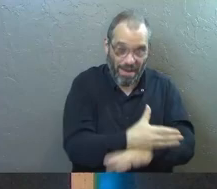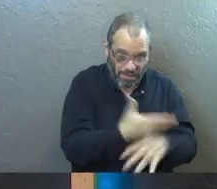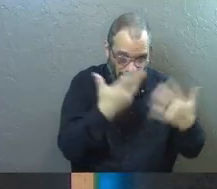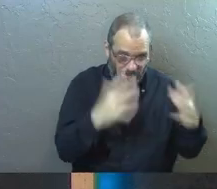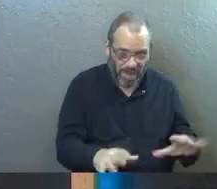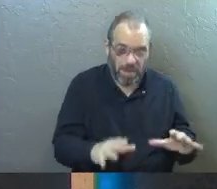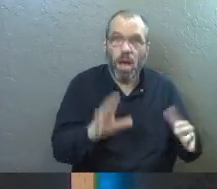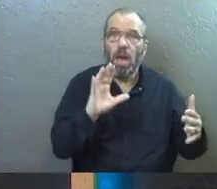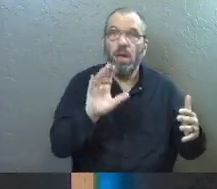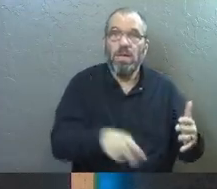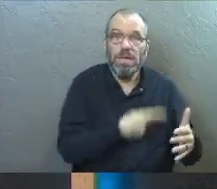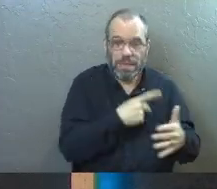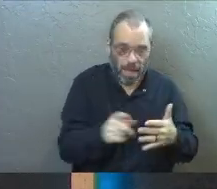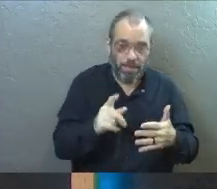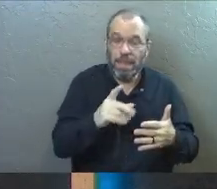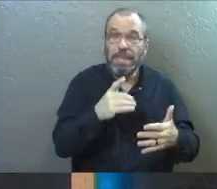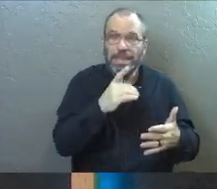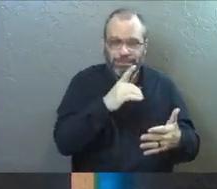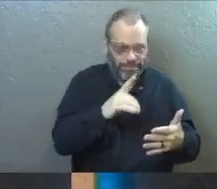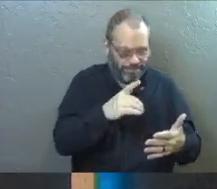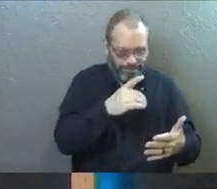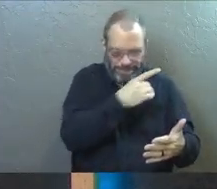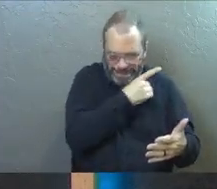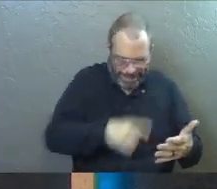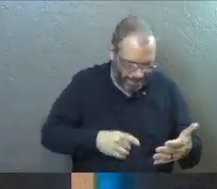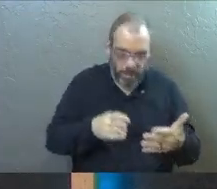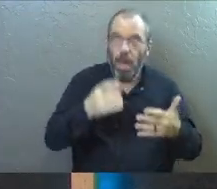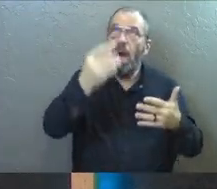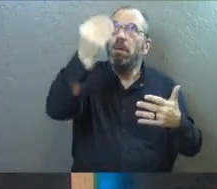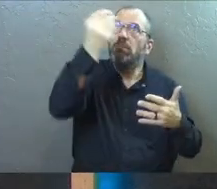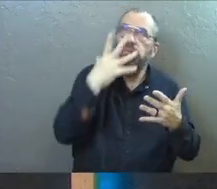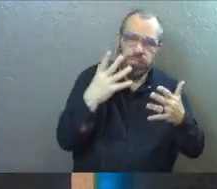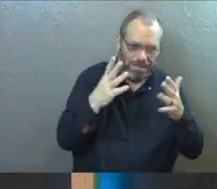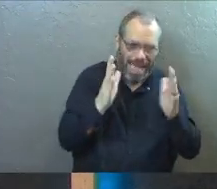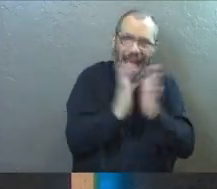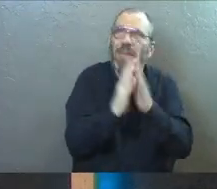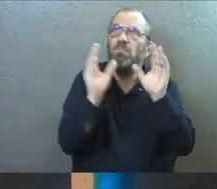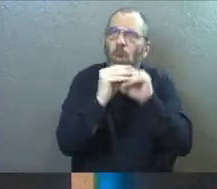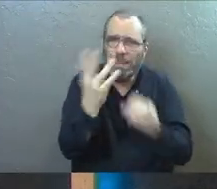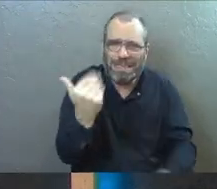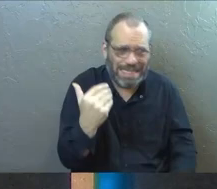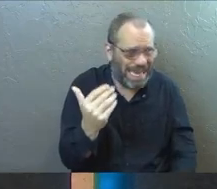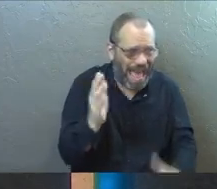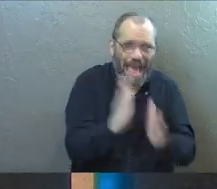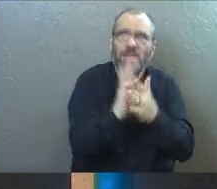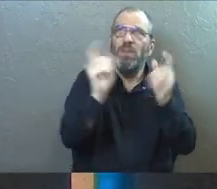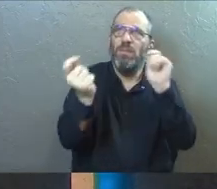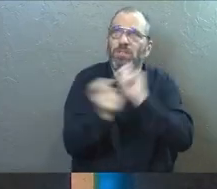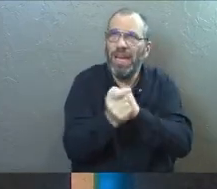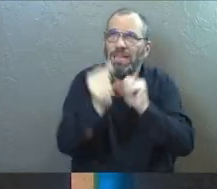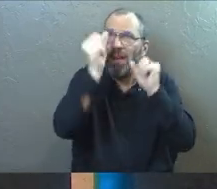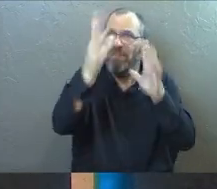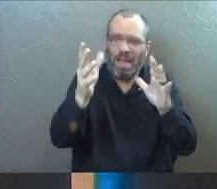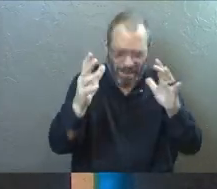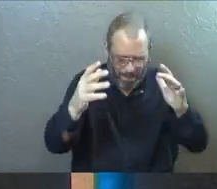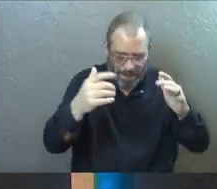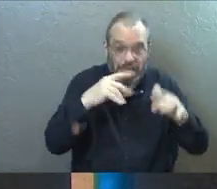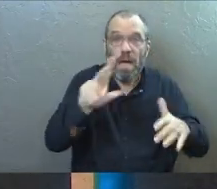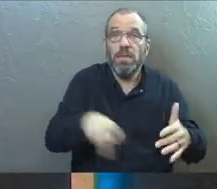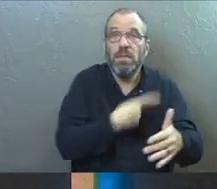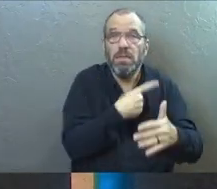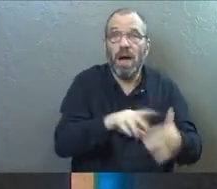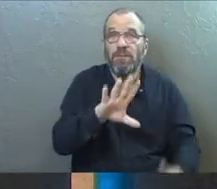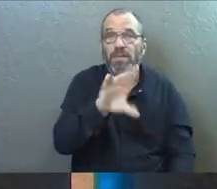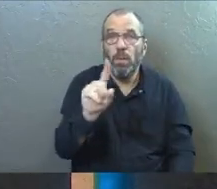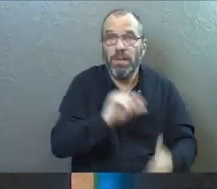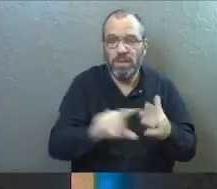that, there's this psalm where David just, he receives the truth from God and he asks for more of it. He asks for change from the Father. And he says in Psalm